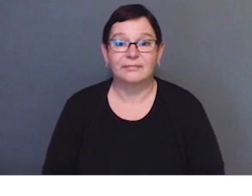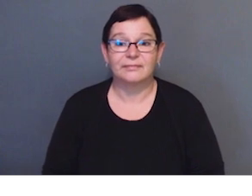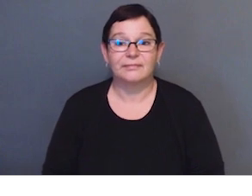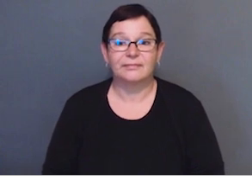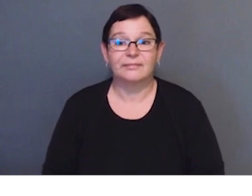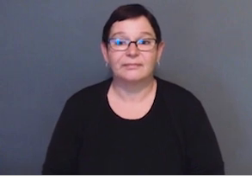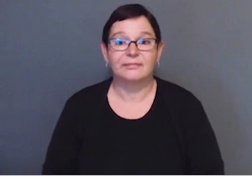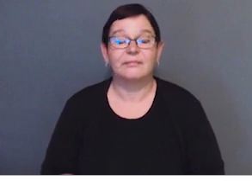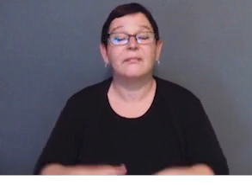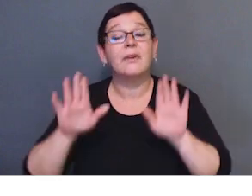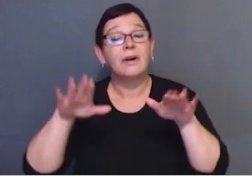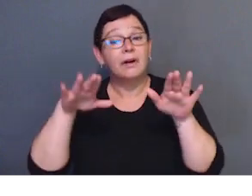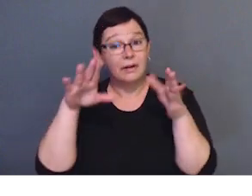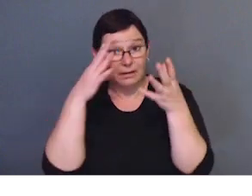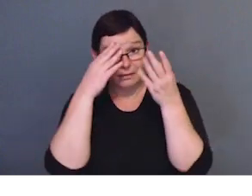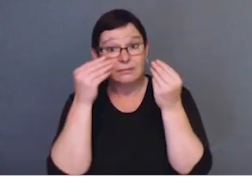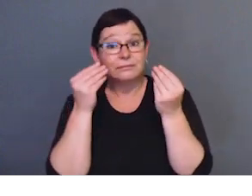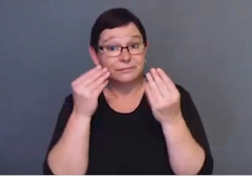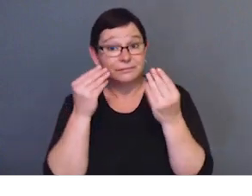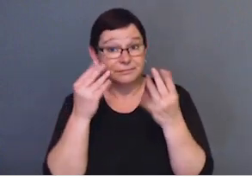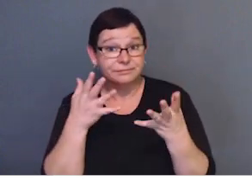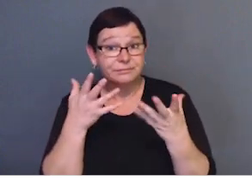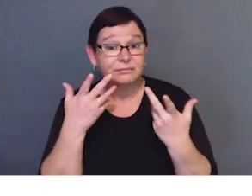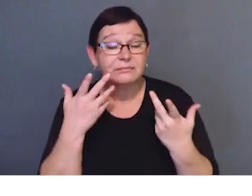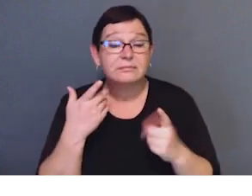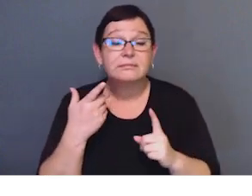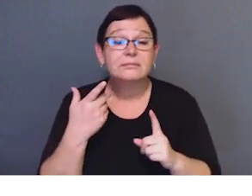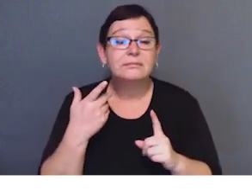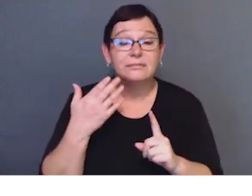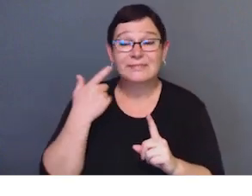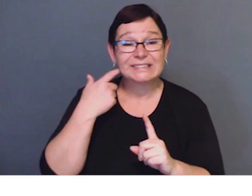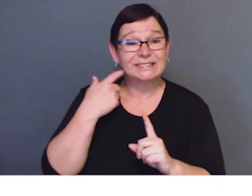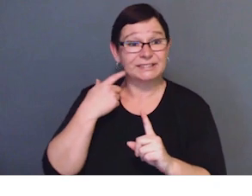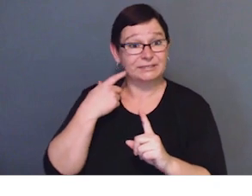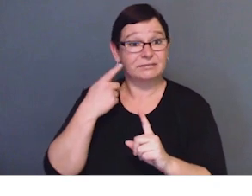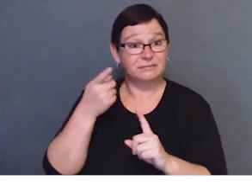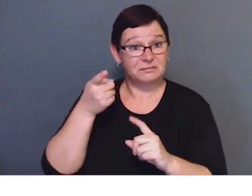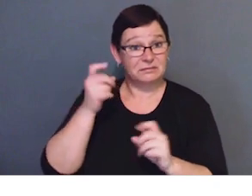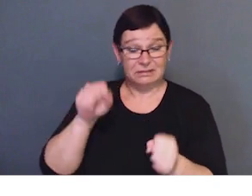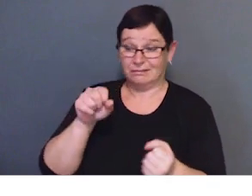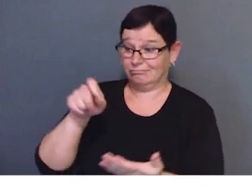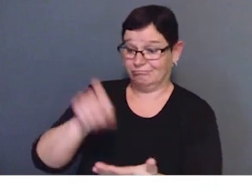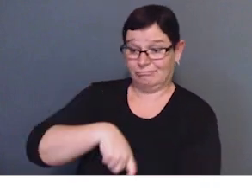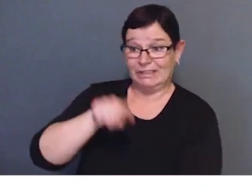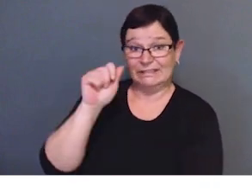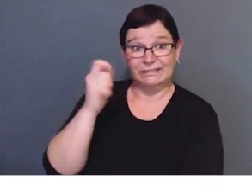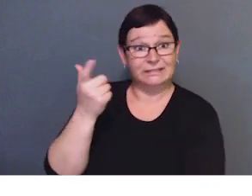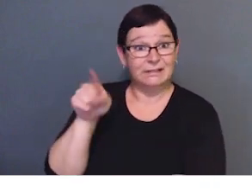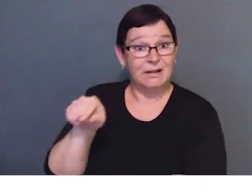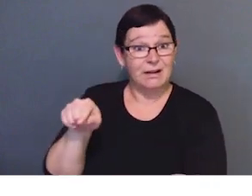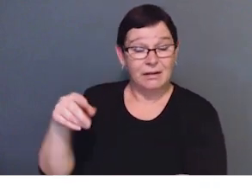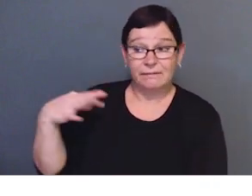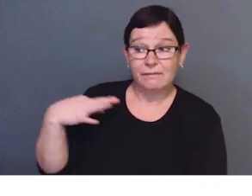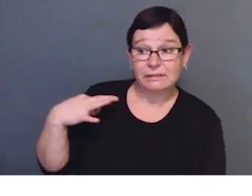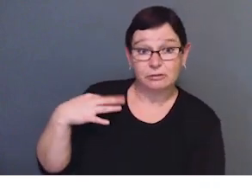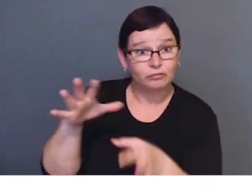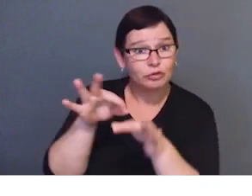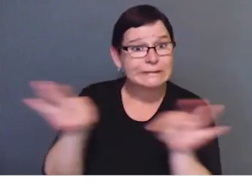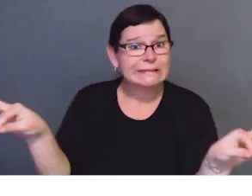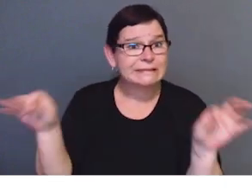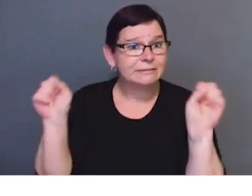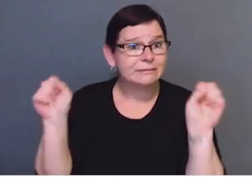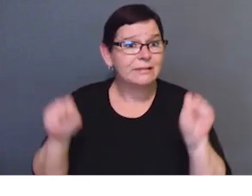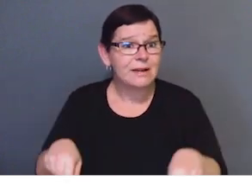As I mentioned, you may be able to get your taxes done by a volunteer for free. The program is called the Community Volunteer Income Tax